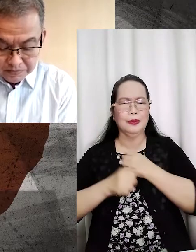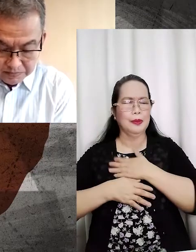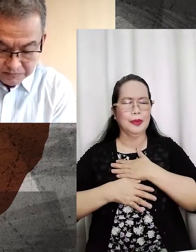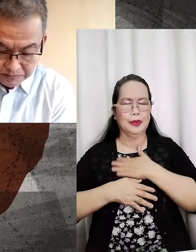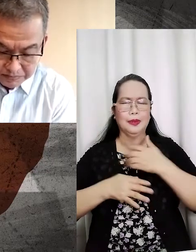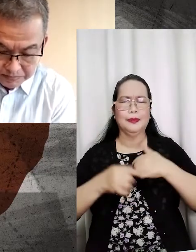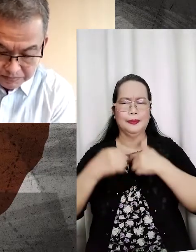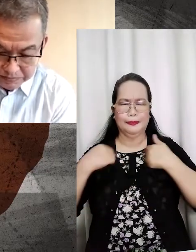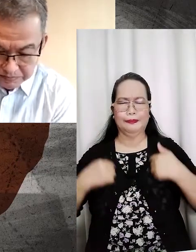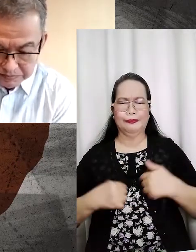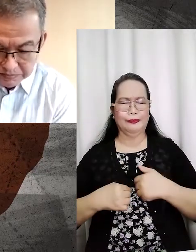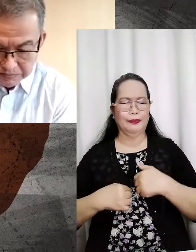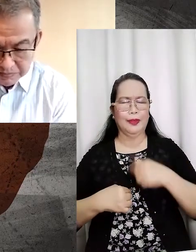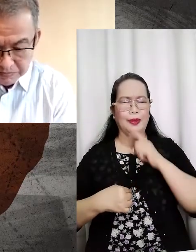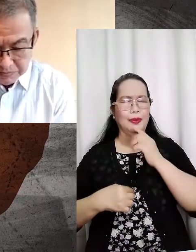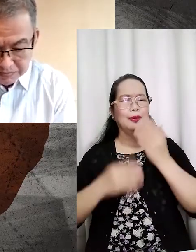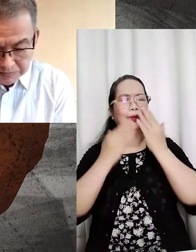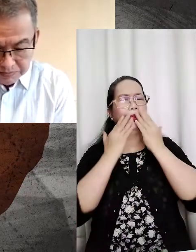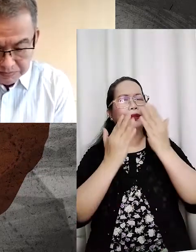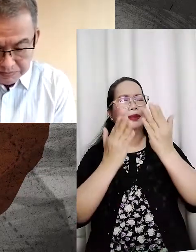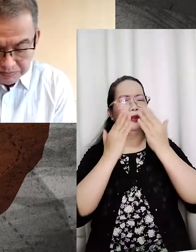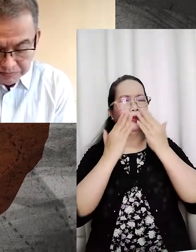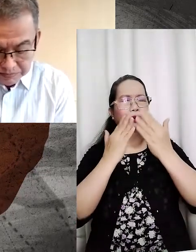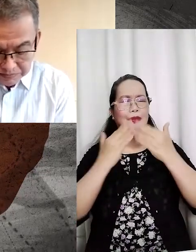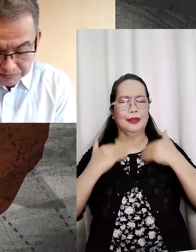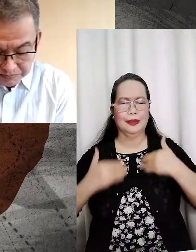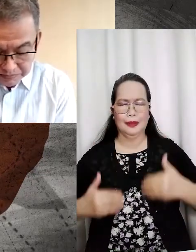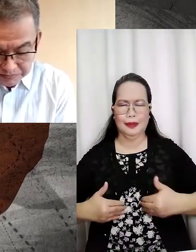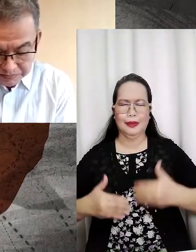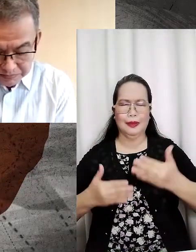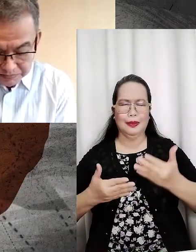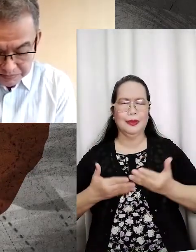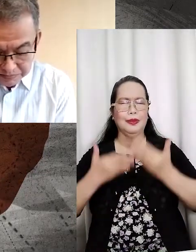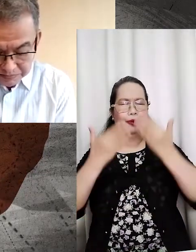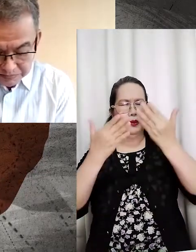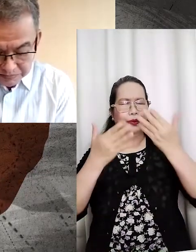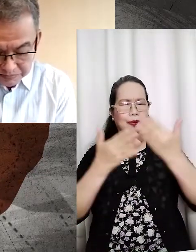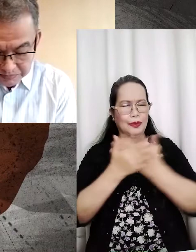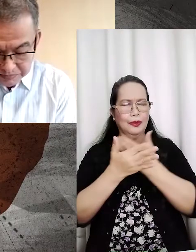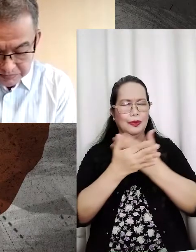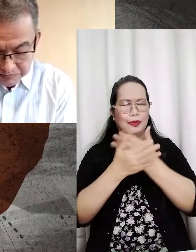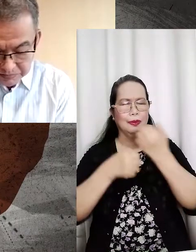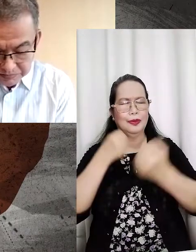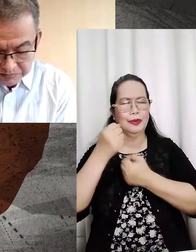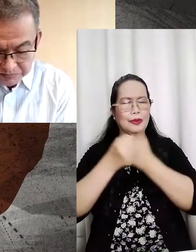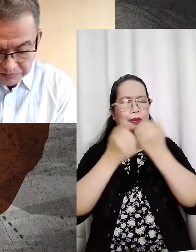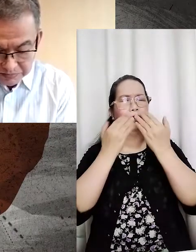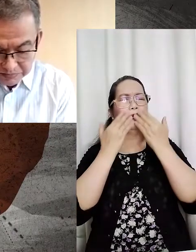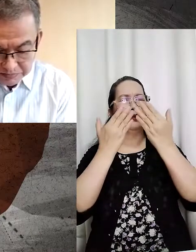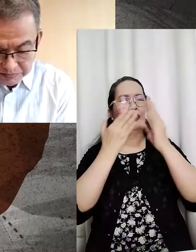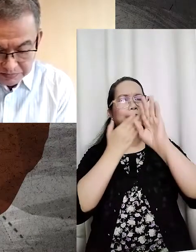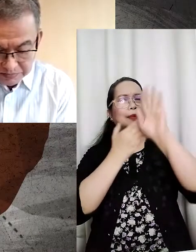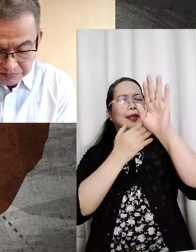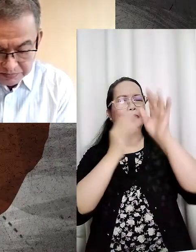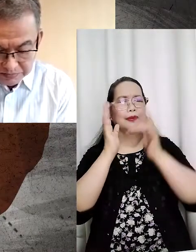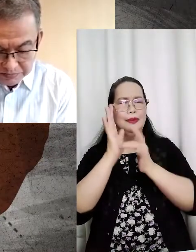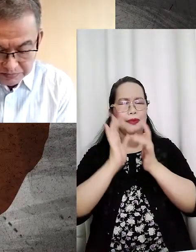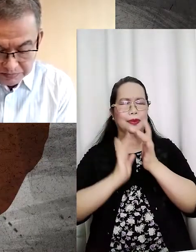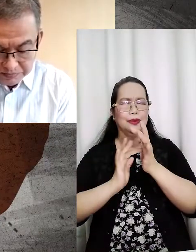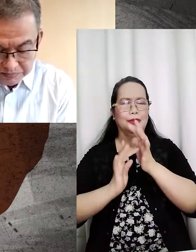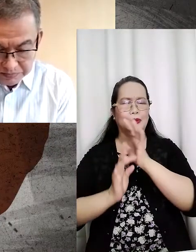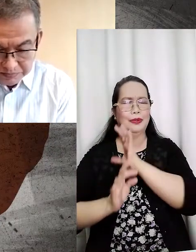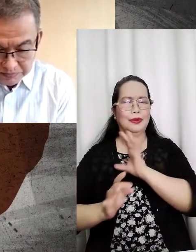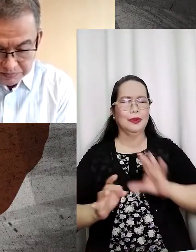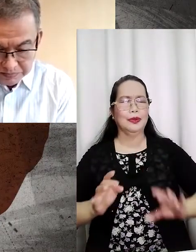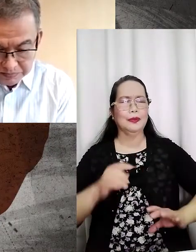our hearts. We offer our bodies anew as a sacrifice of thanksgiving back to Jesus,